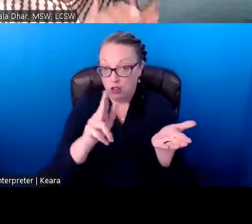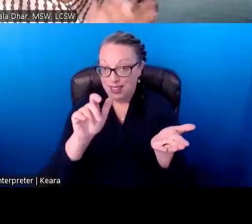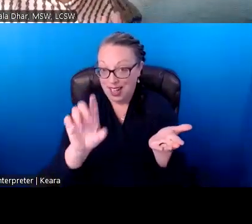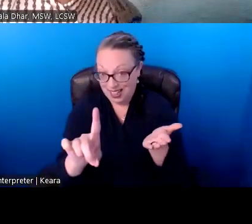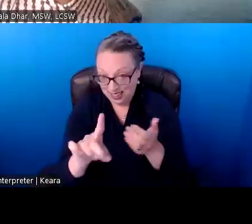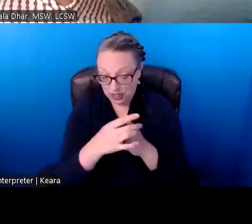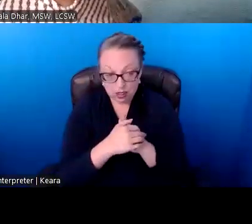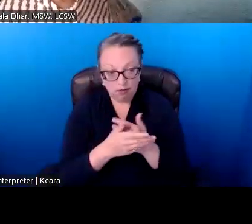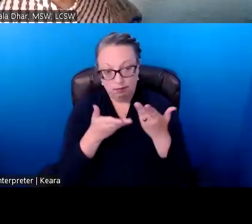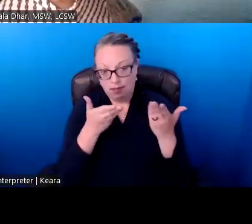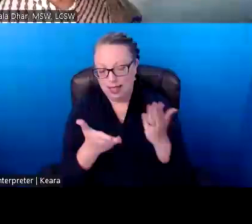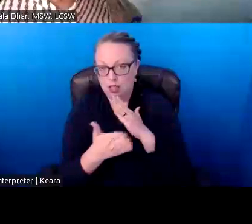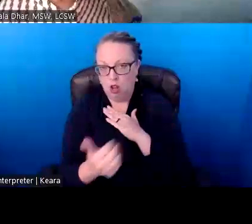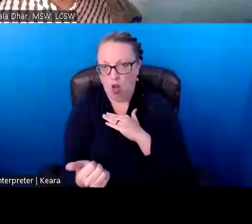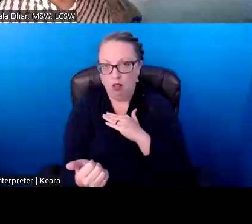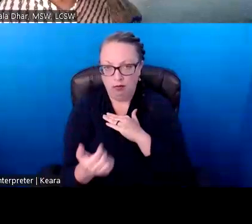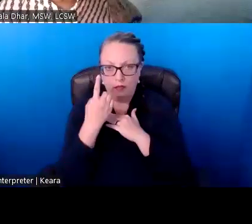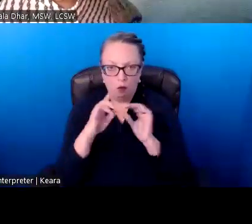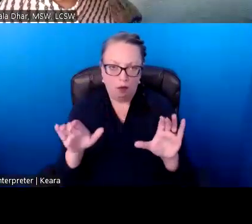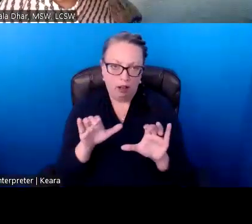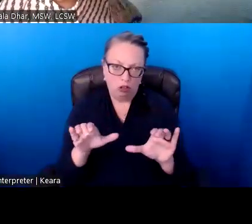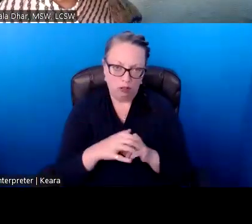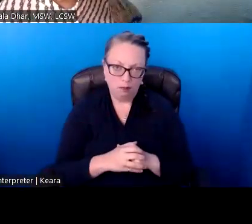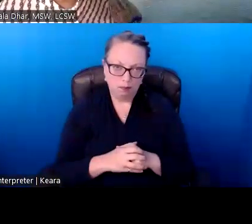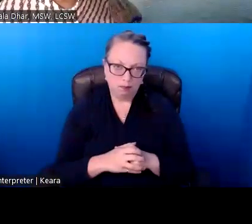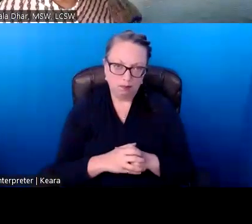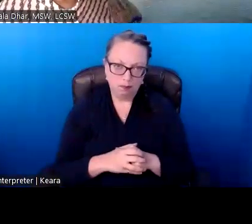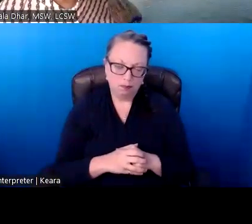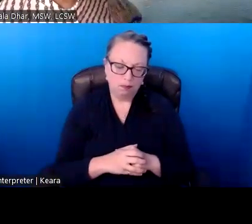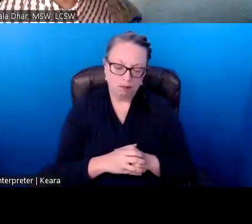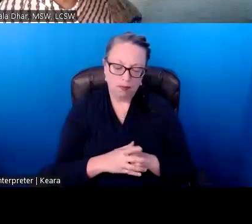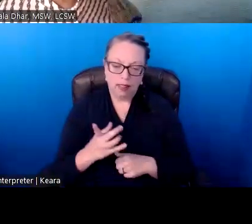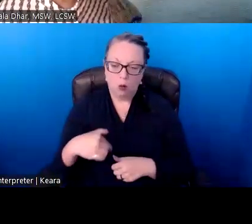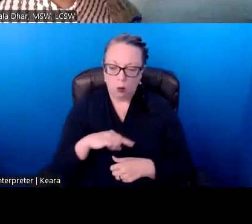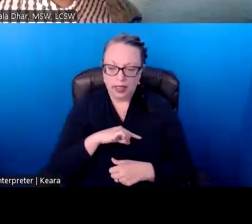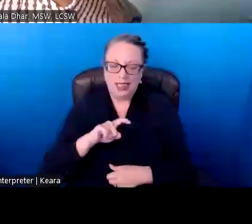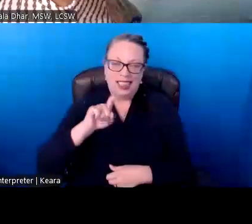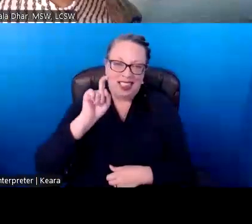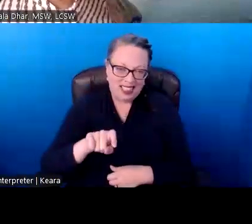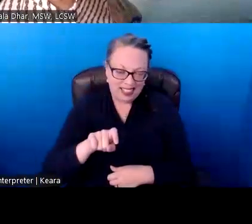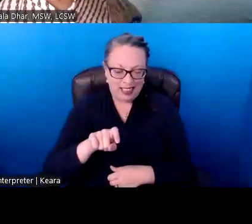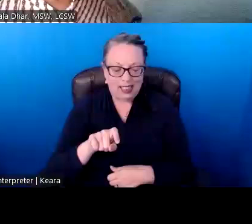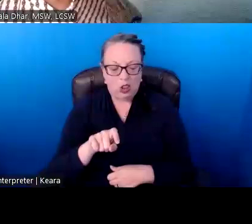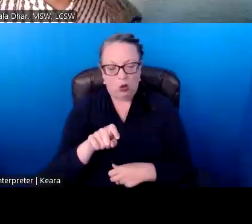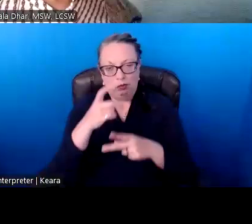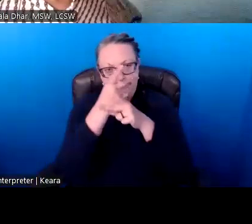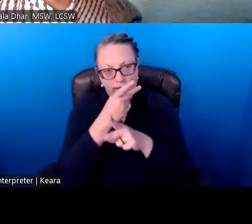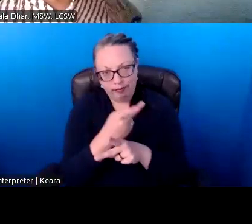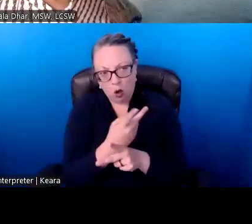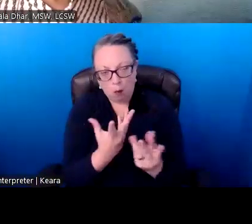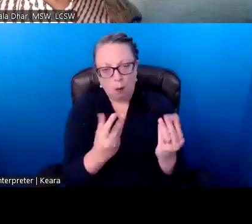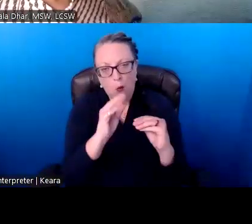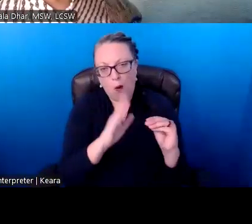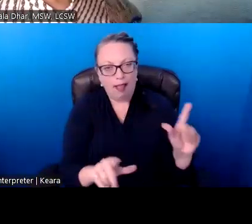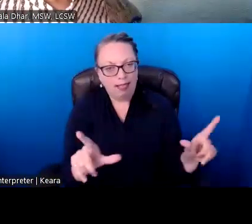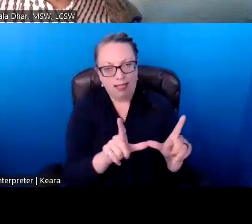this is the call for action, that we need to look beyond just licensed staff to